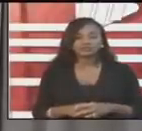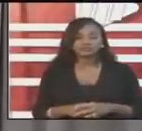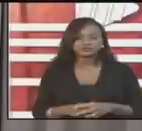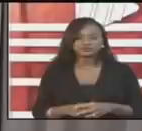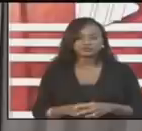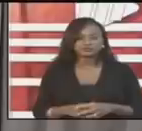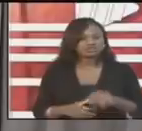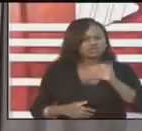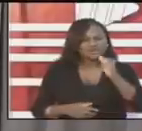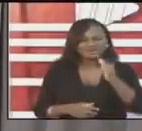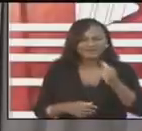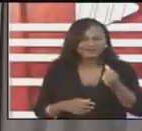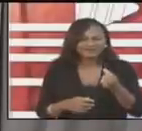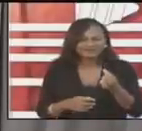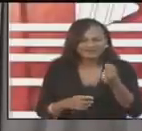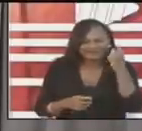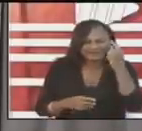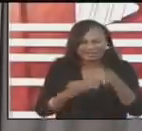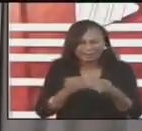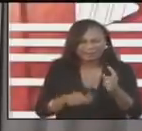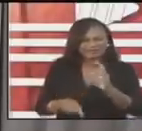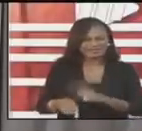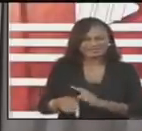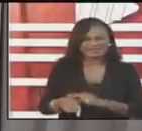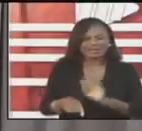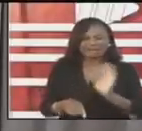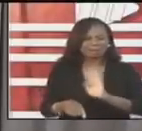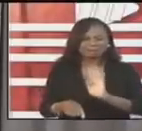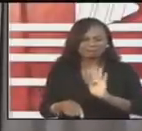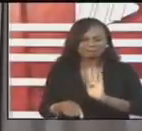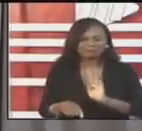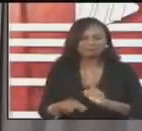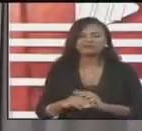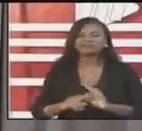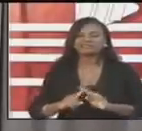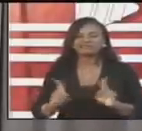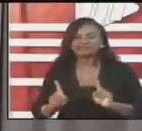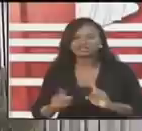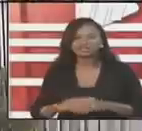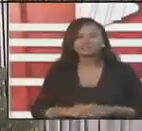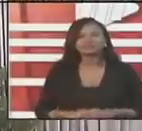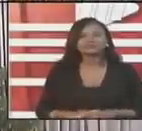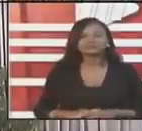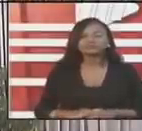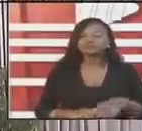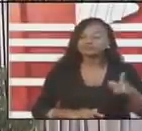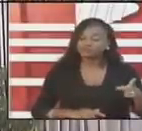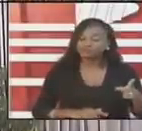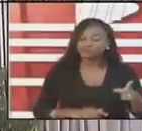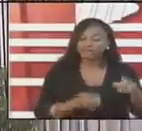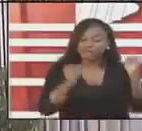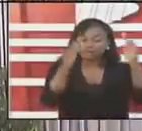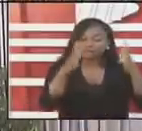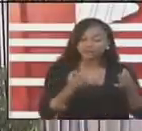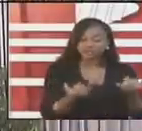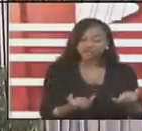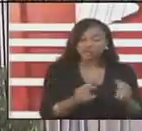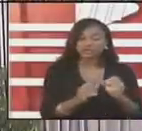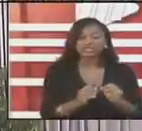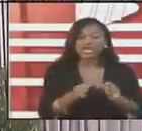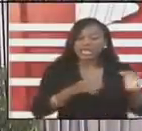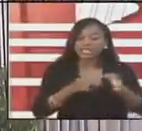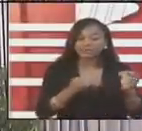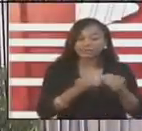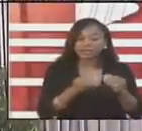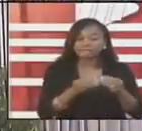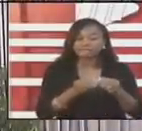So we're not looking at time in the same way as quarantine when you become positive. And let me just come in here, because it's